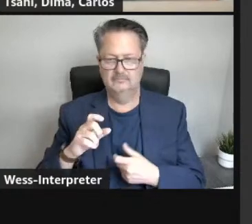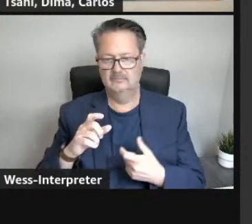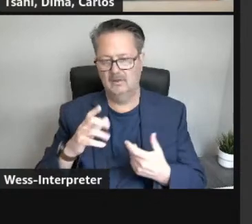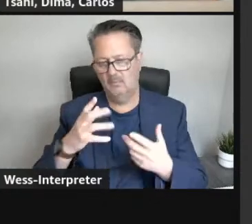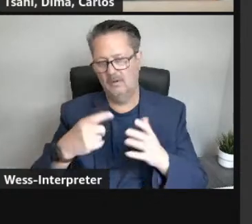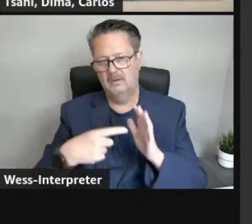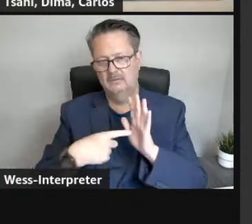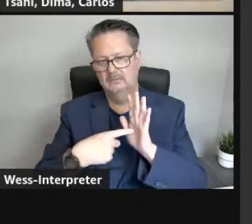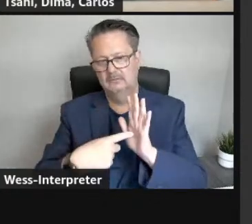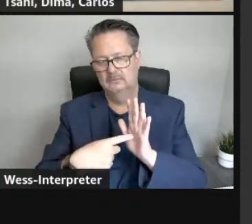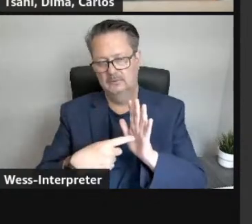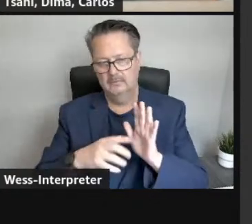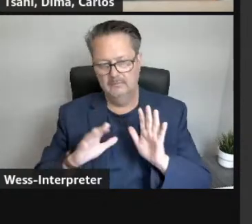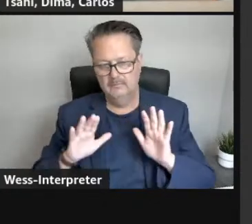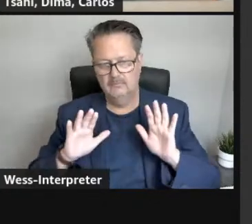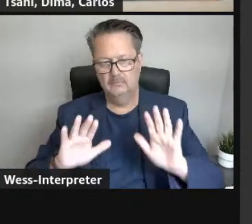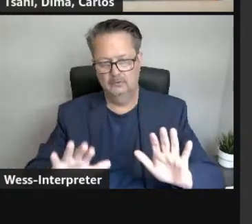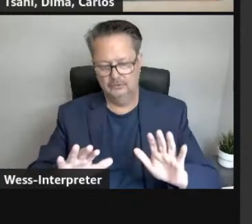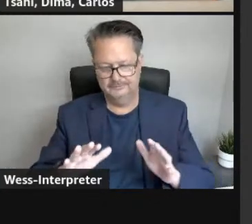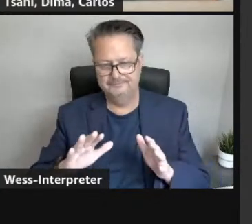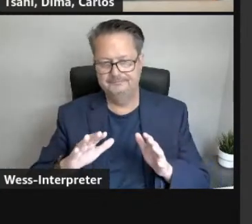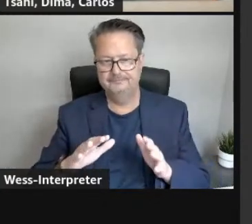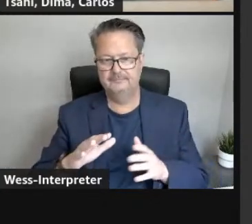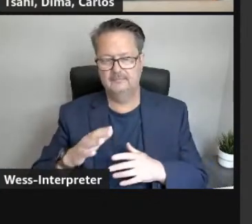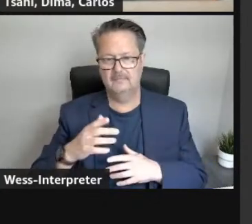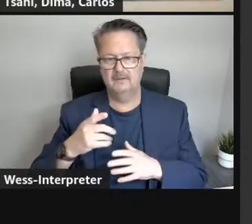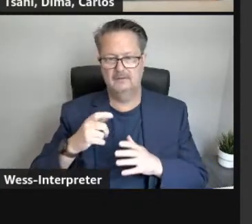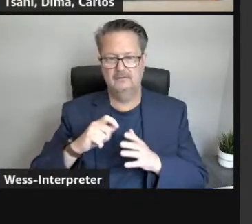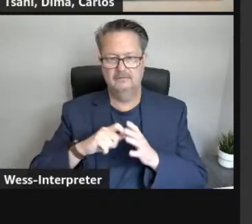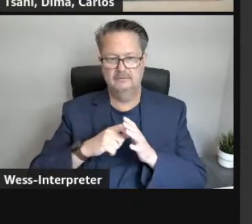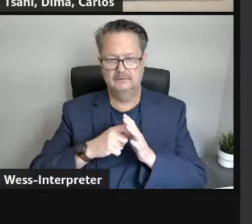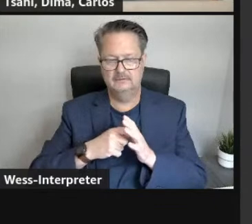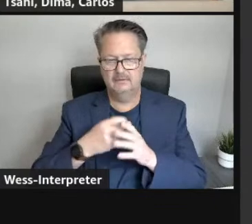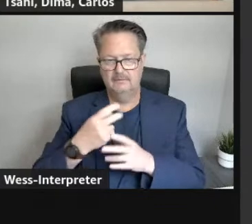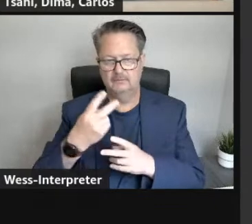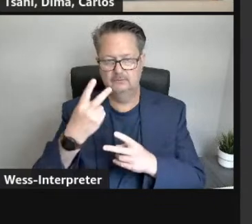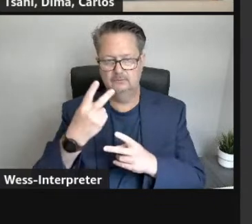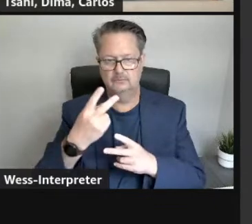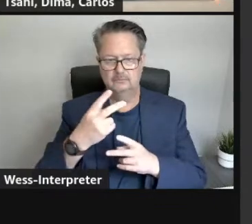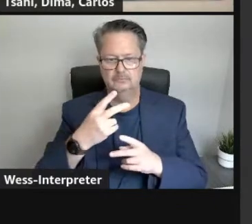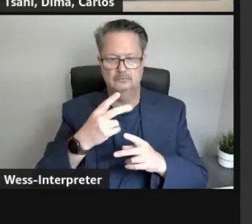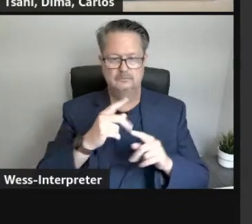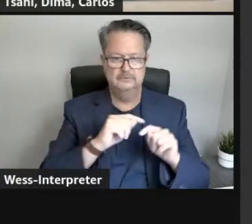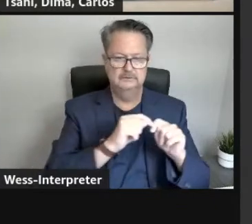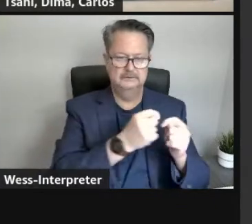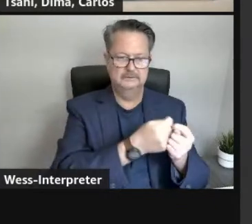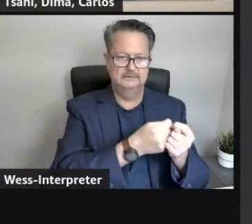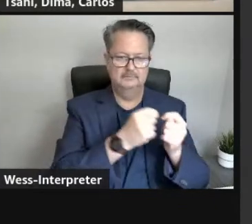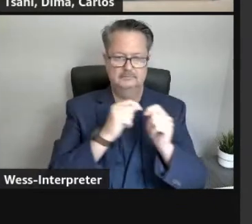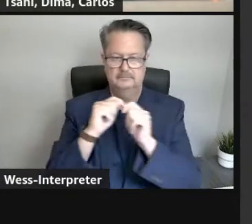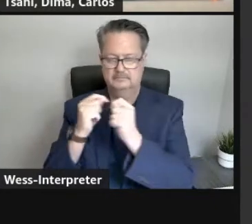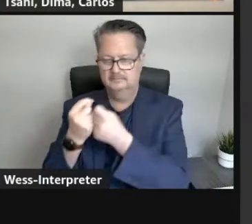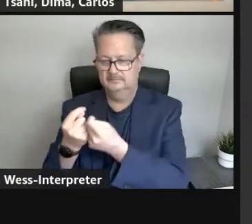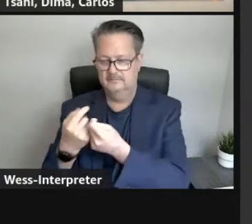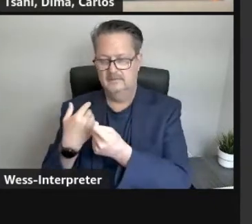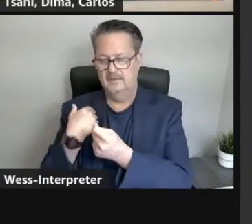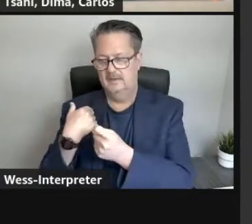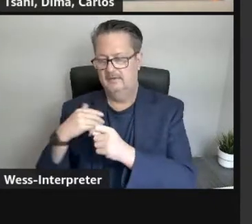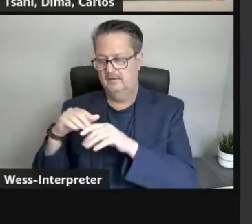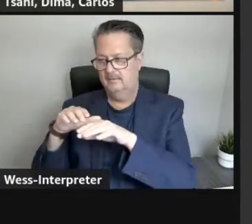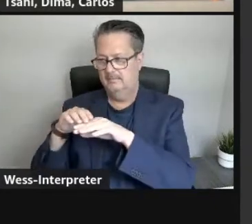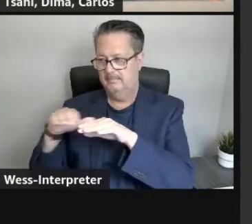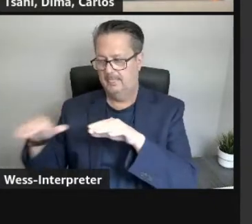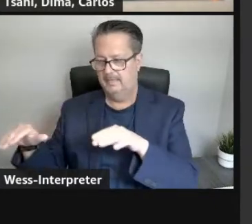show you the teams. So the teams are defined here, and we have two types of teams. So we have platform team and we